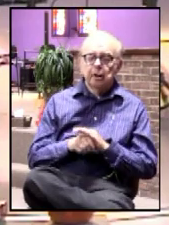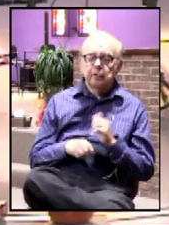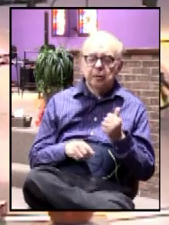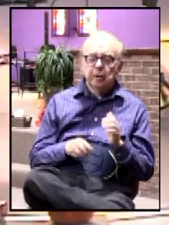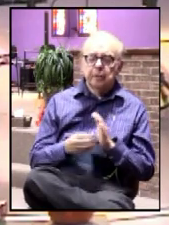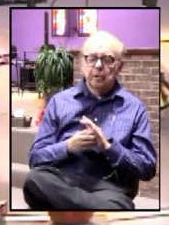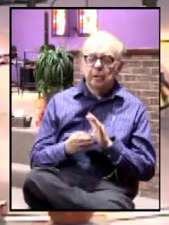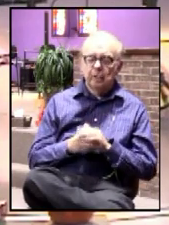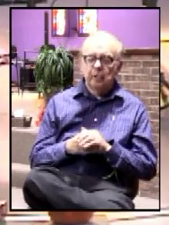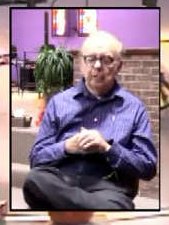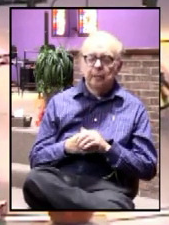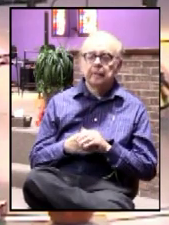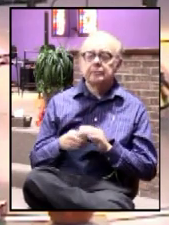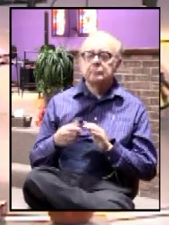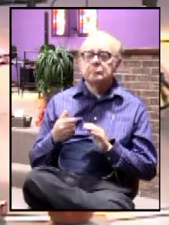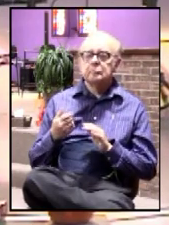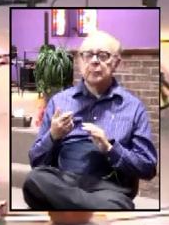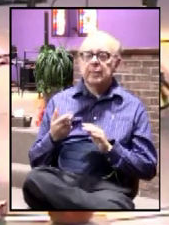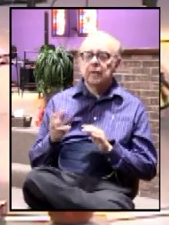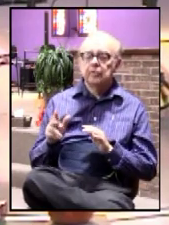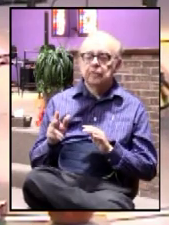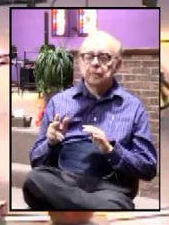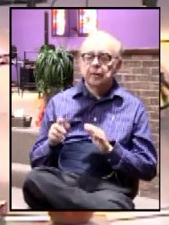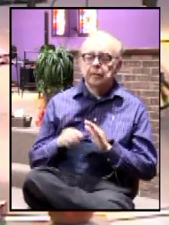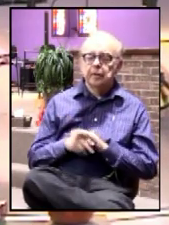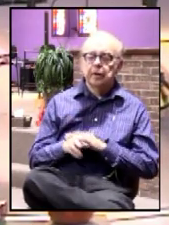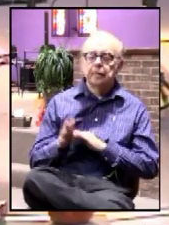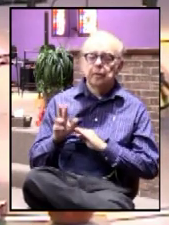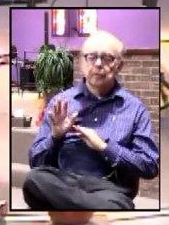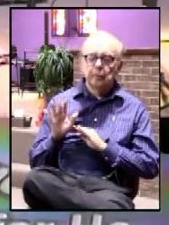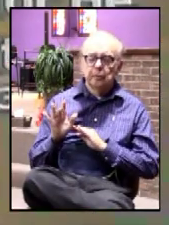23 to 25.